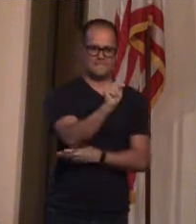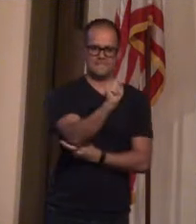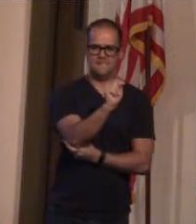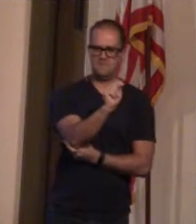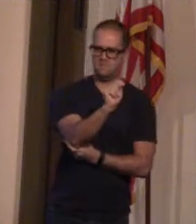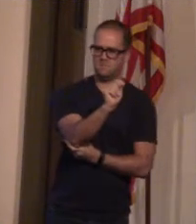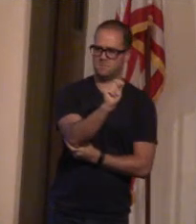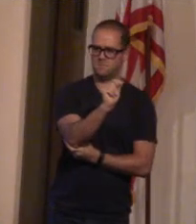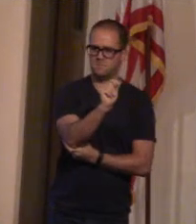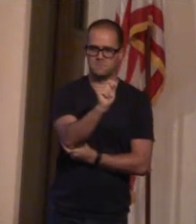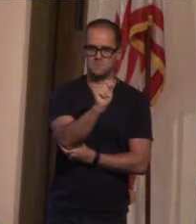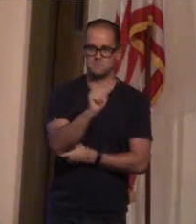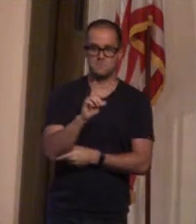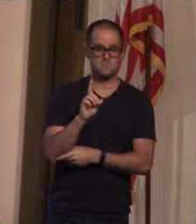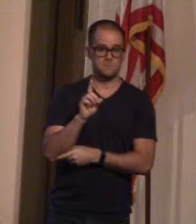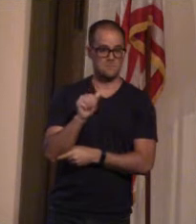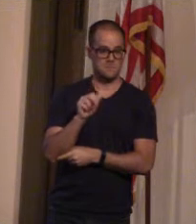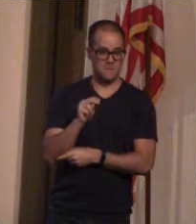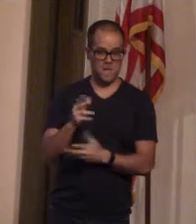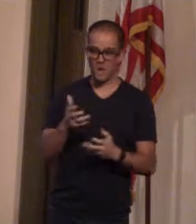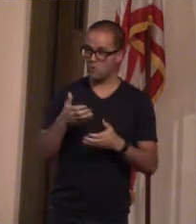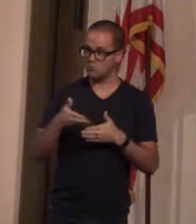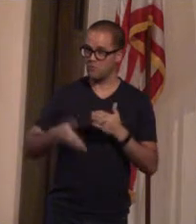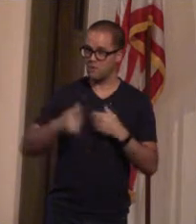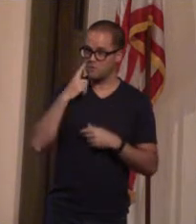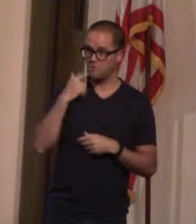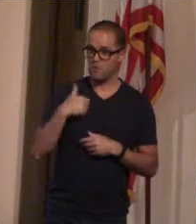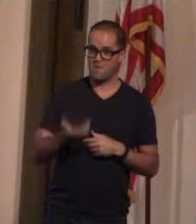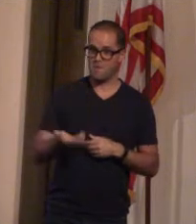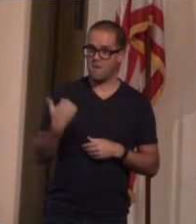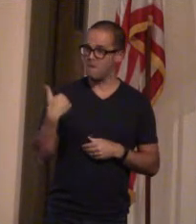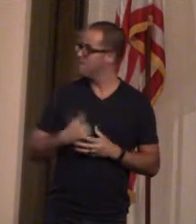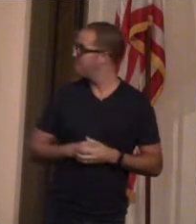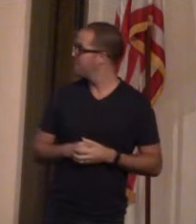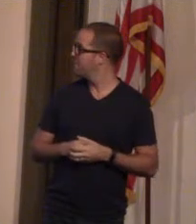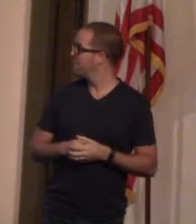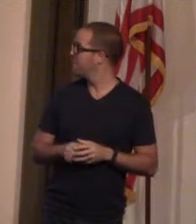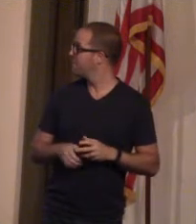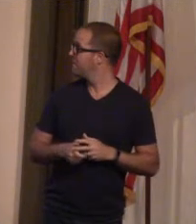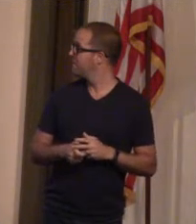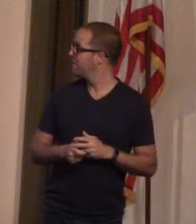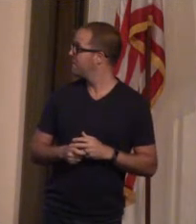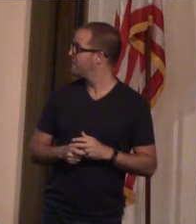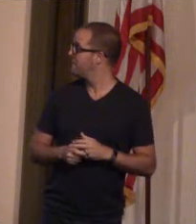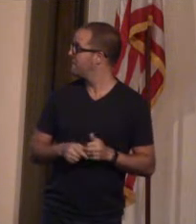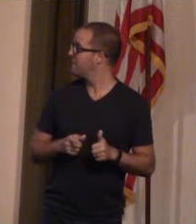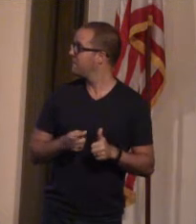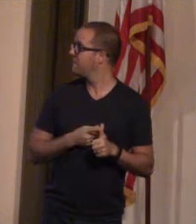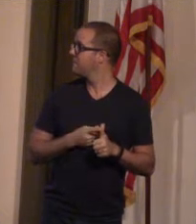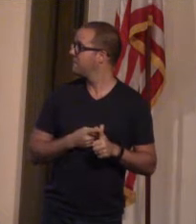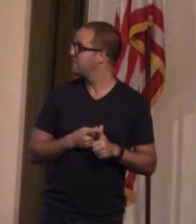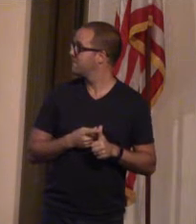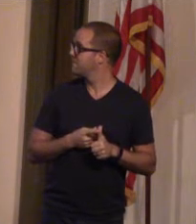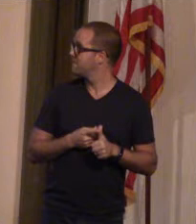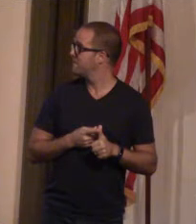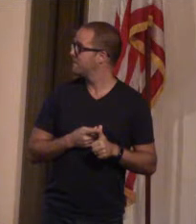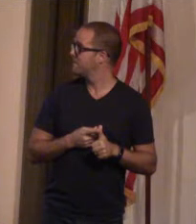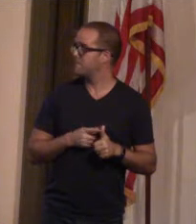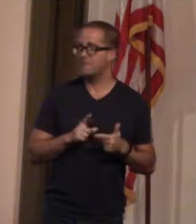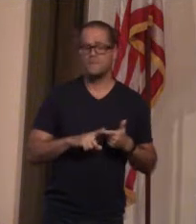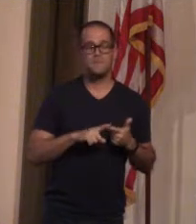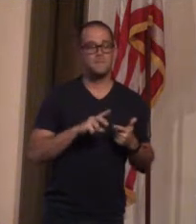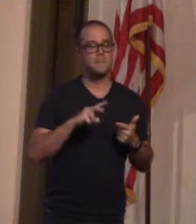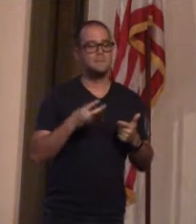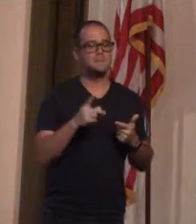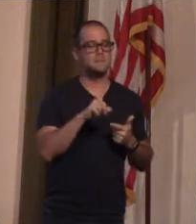there are three questions. You'll have some time to work on this. The first question is, what days of the week start with the letter T? Dan,